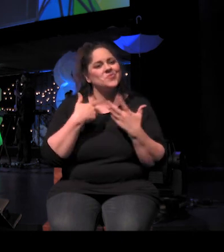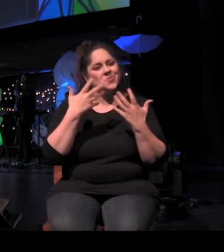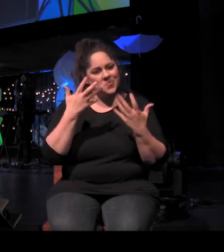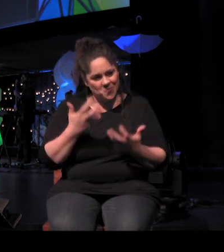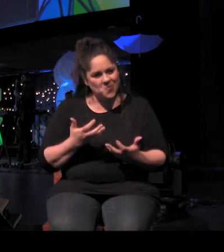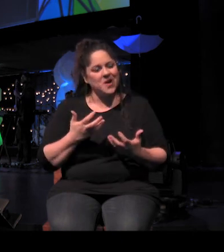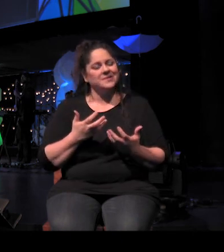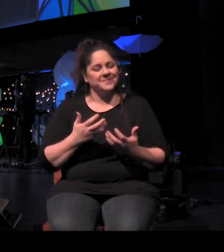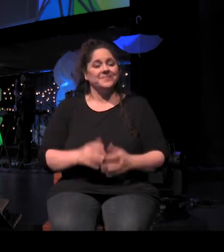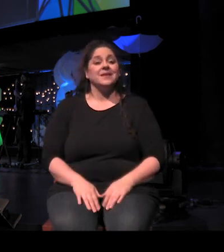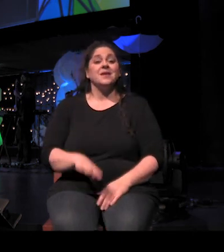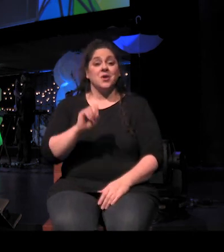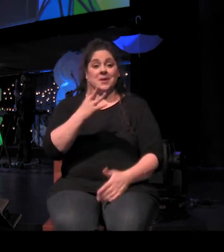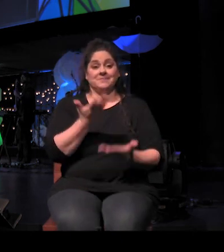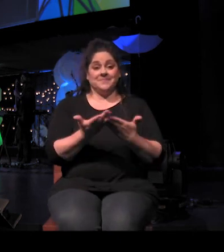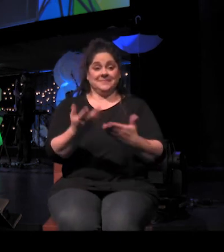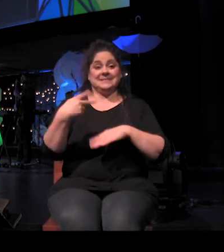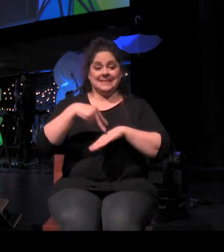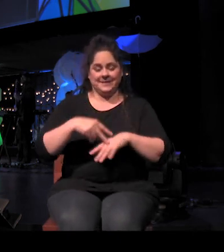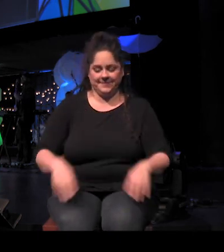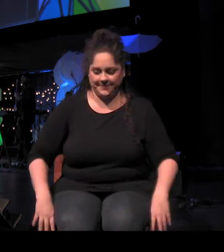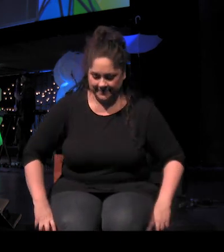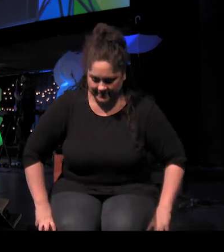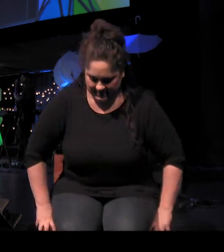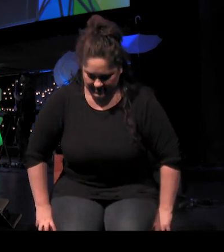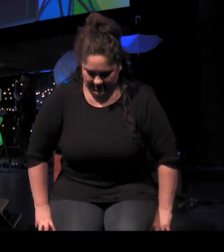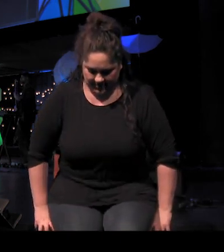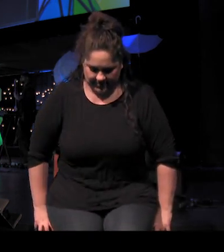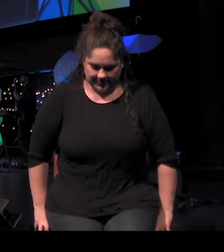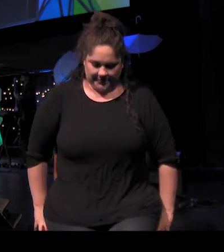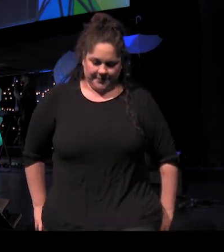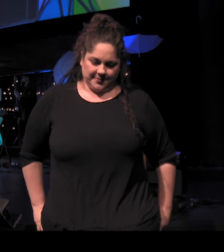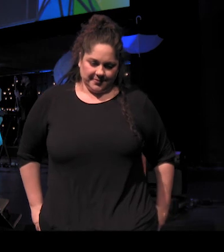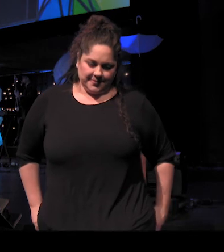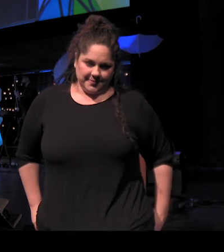alone. All right, can you all stand, please?